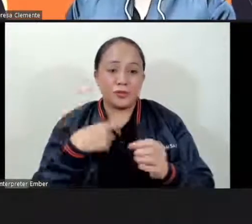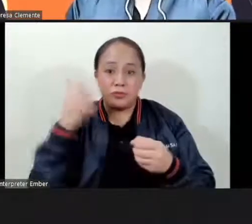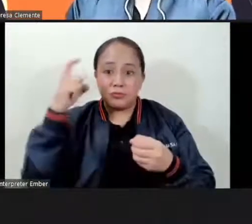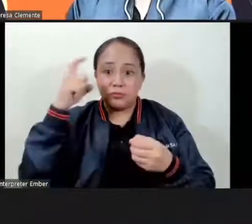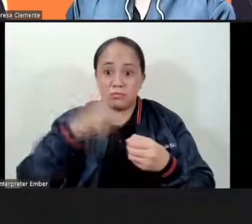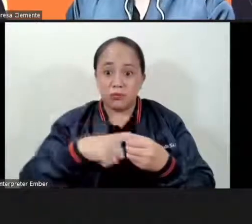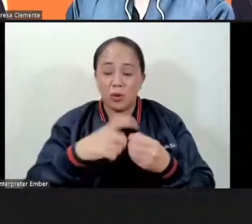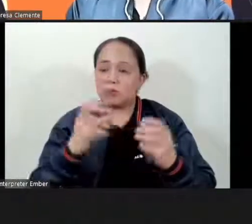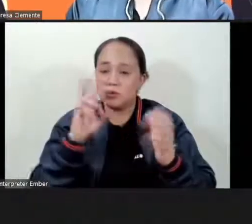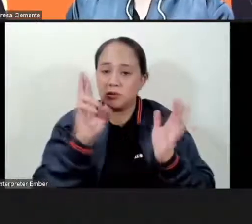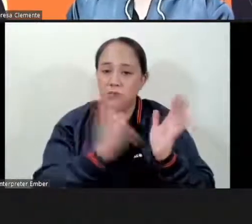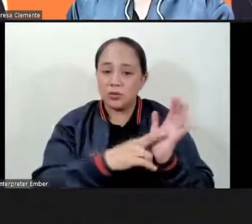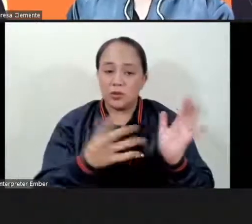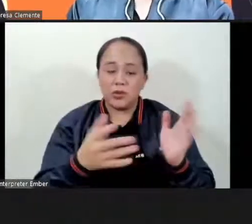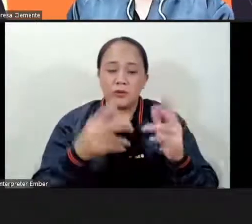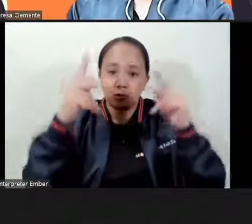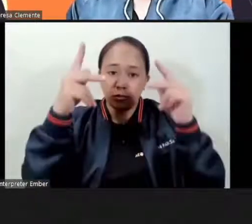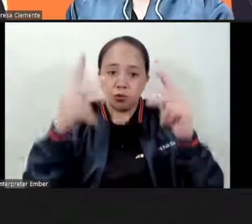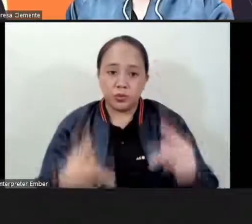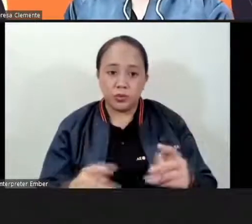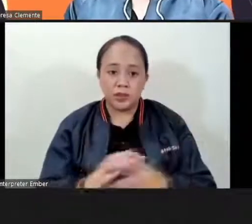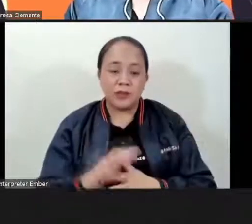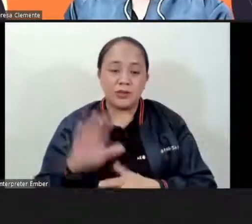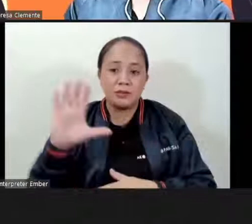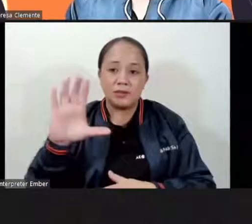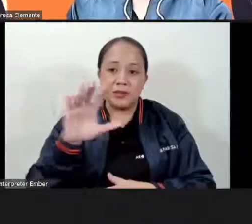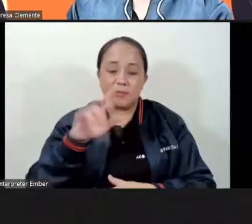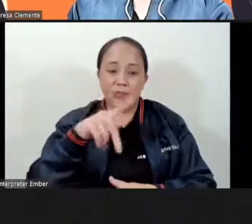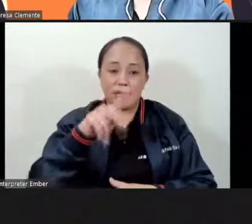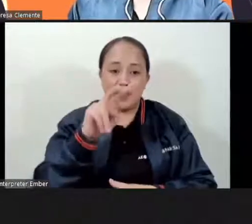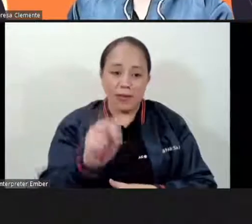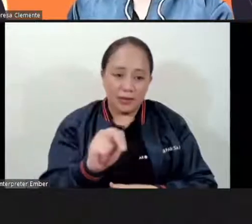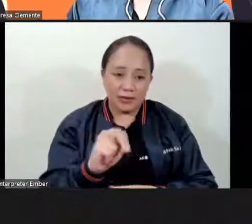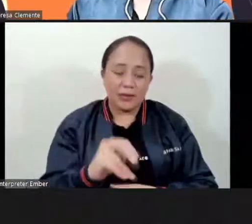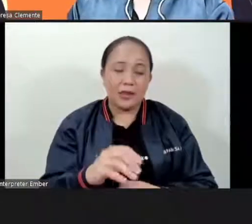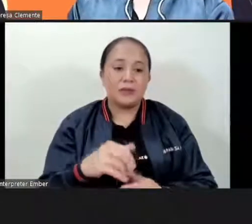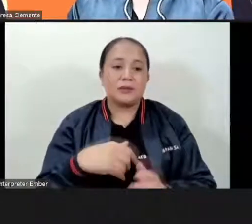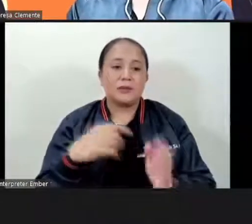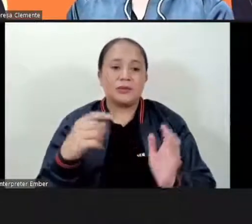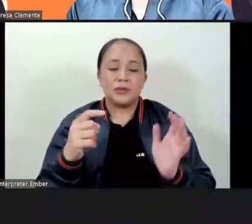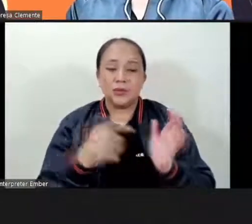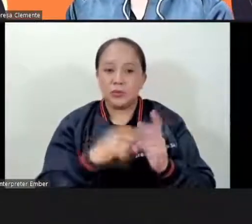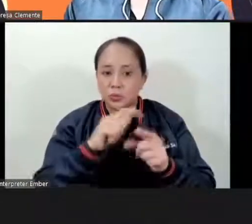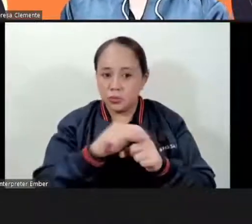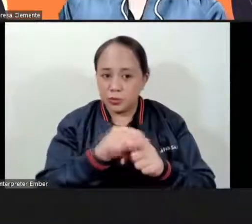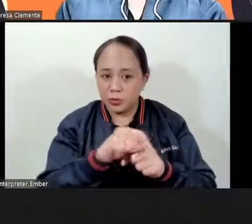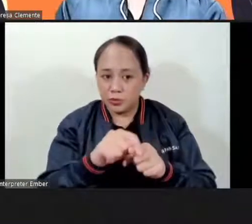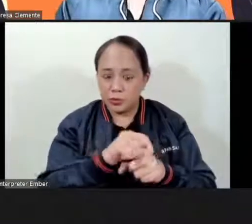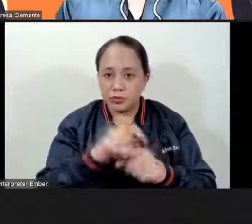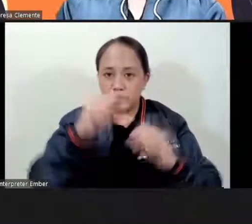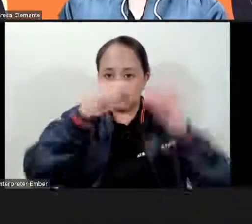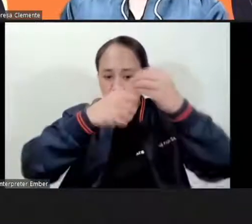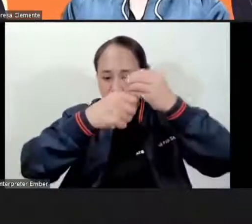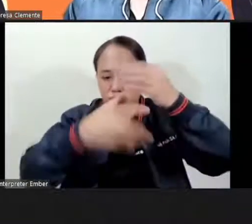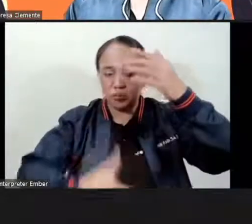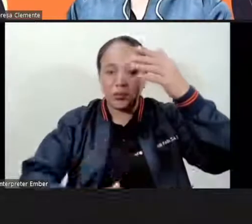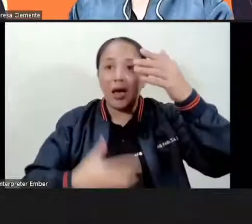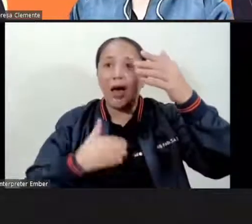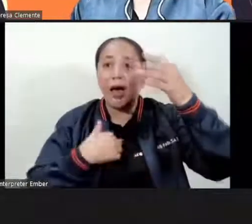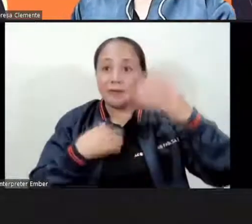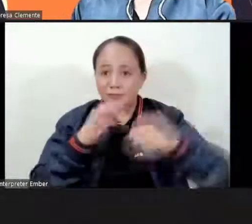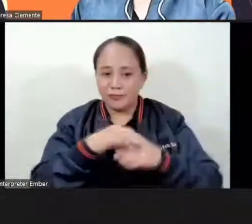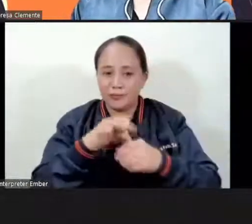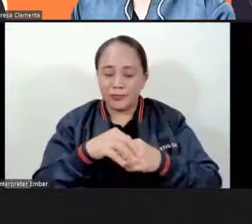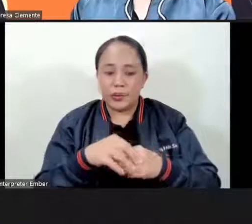mag-register sa website ng CPN and then you just click the training there and then all the training programs will come out. And